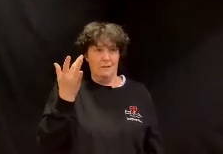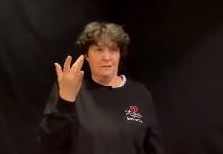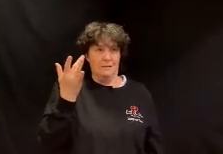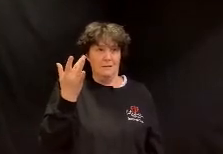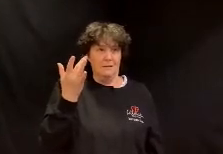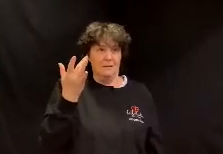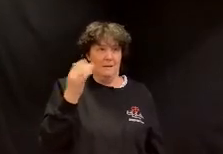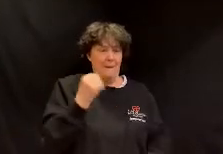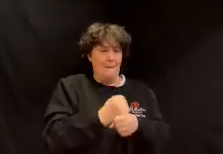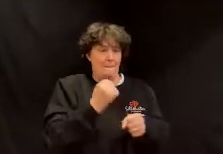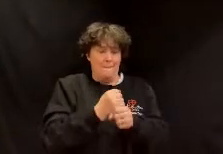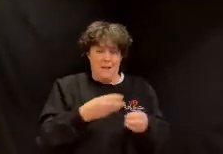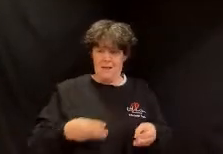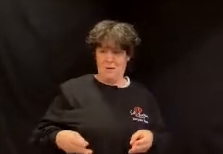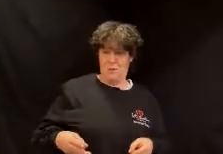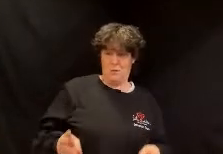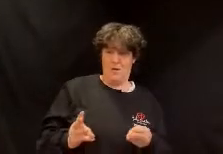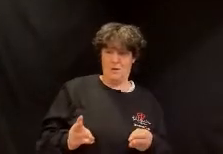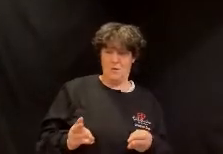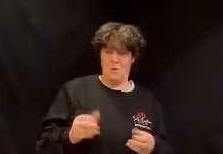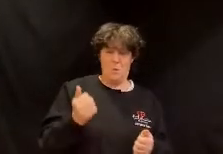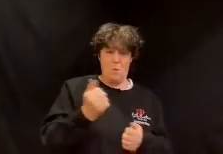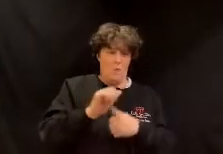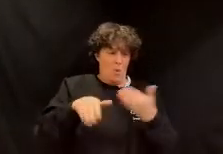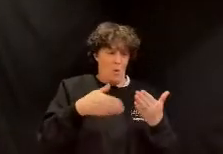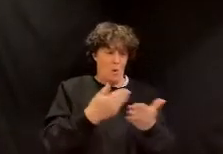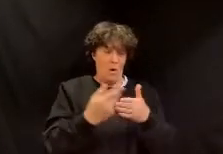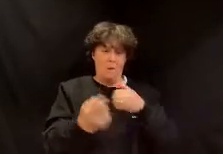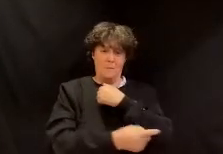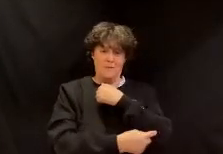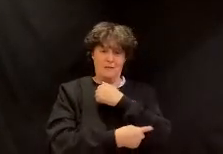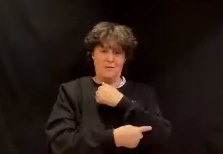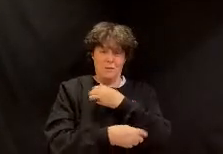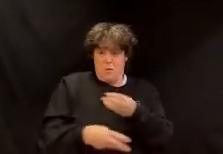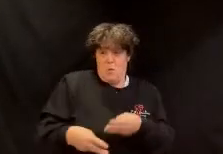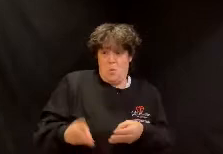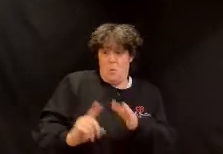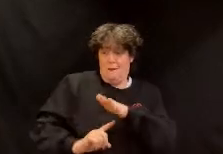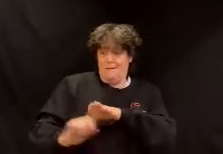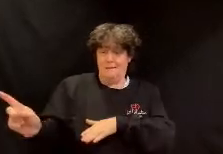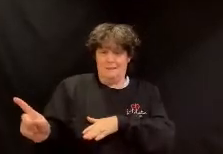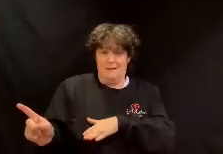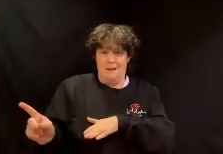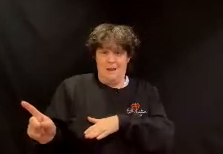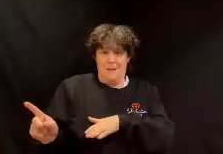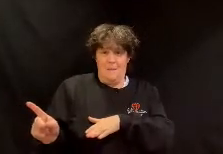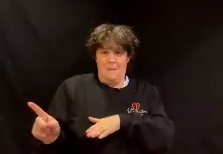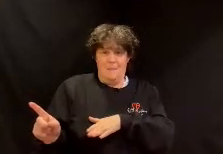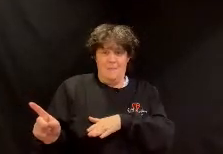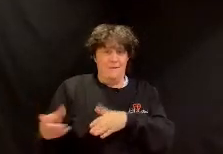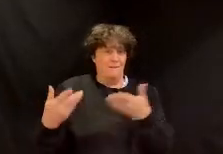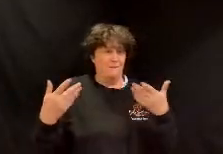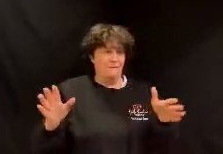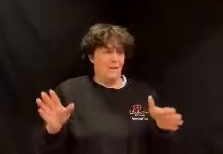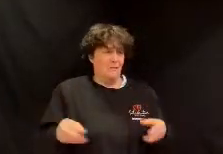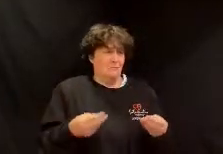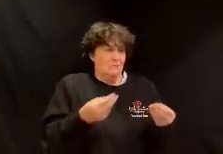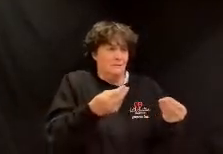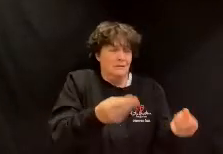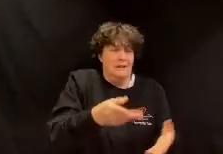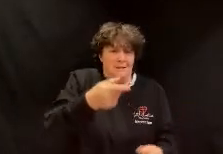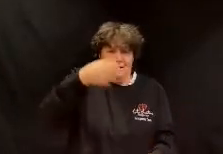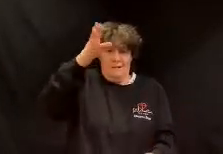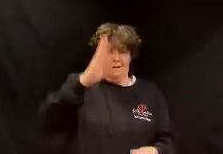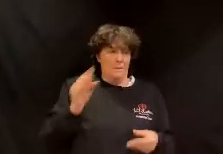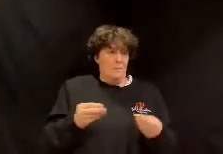Because He's making a way. With every temptation, there's a way of escape that God's providing for us. Now, I